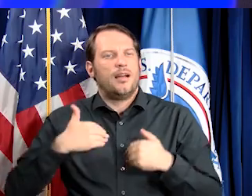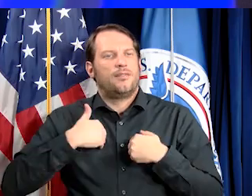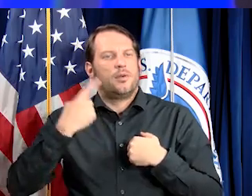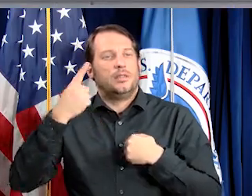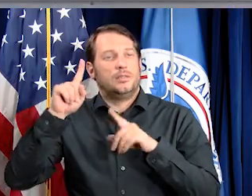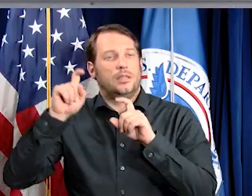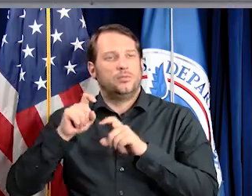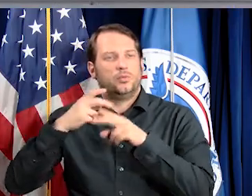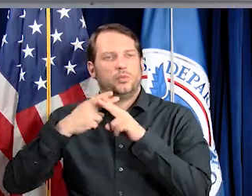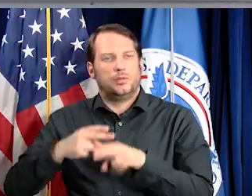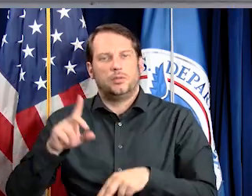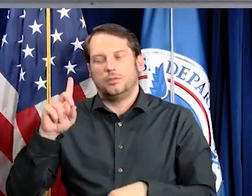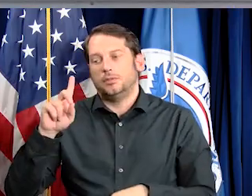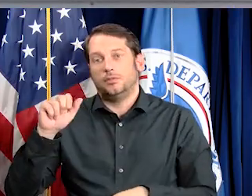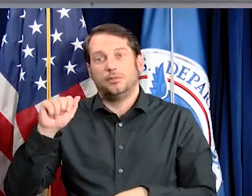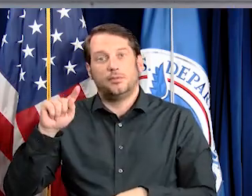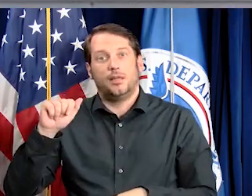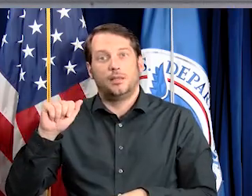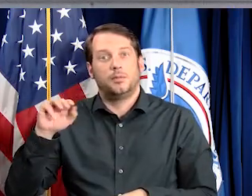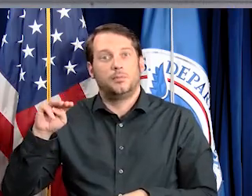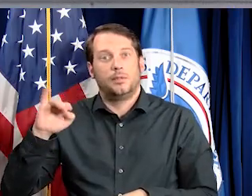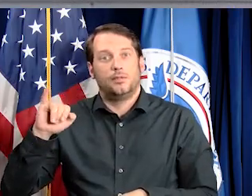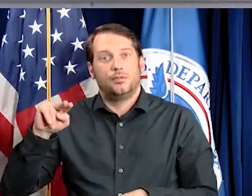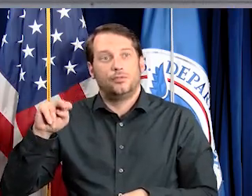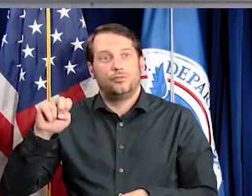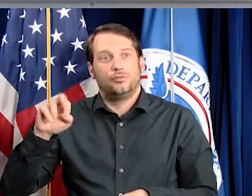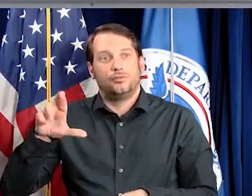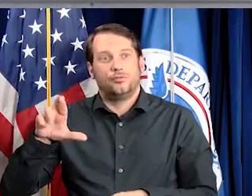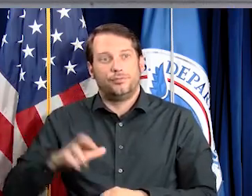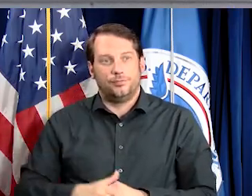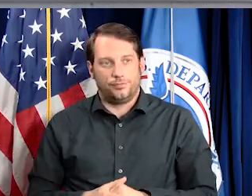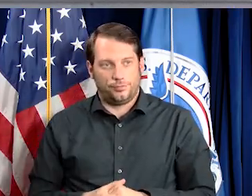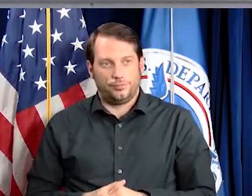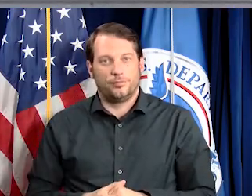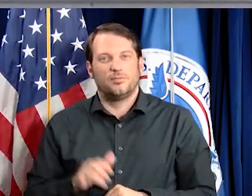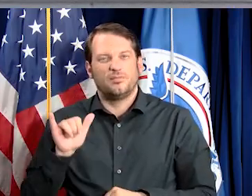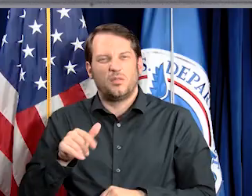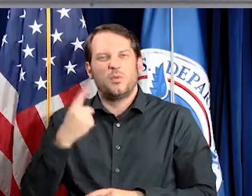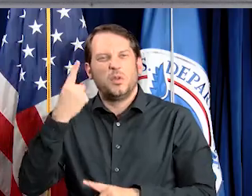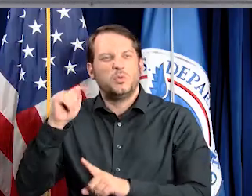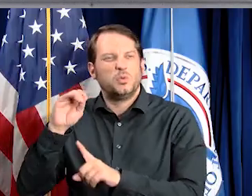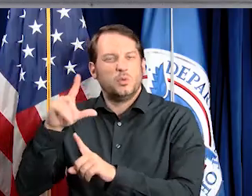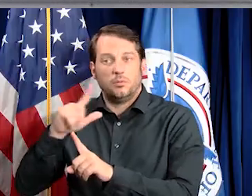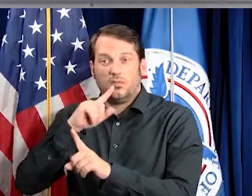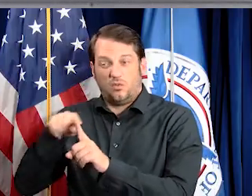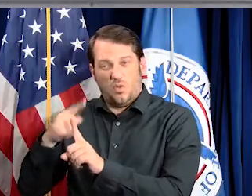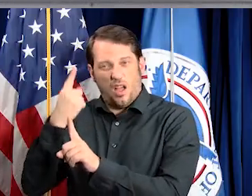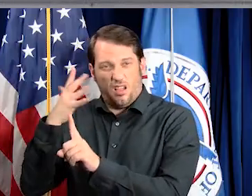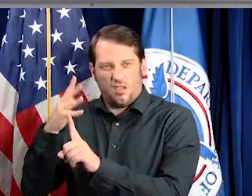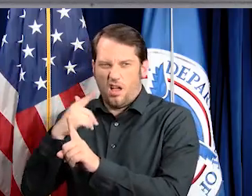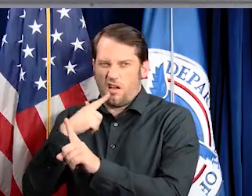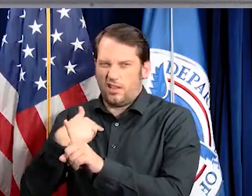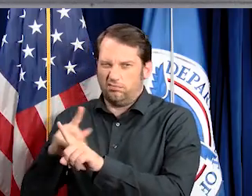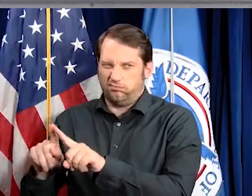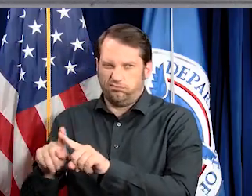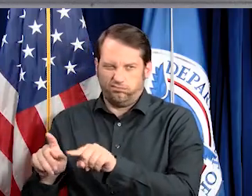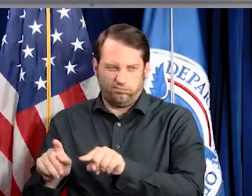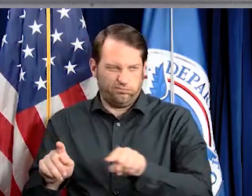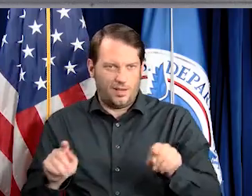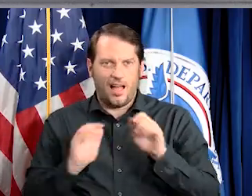First Alert, but there's a whole bunch of other kind of tools that can maybe mine all sorts of information that are online, not just Twitter or